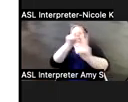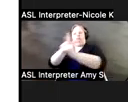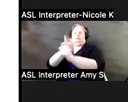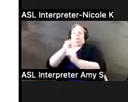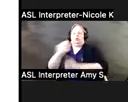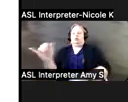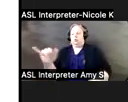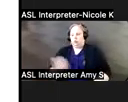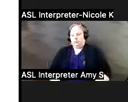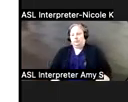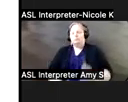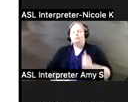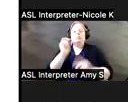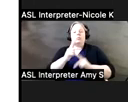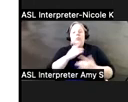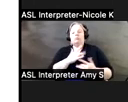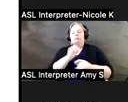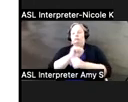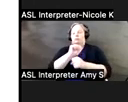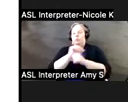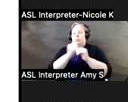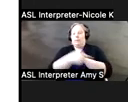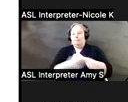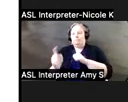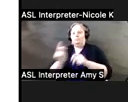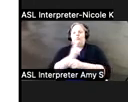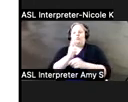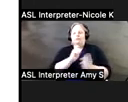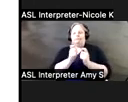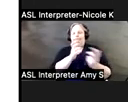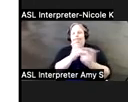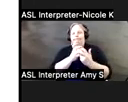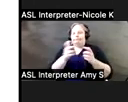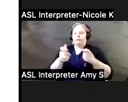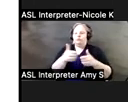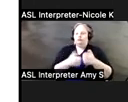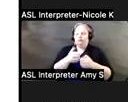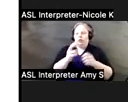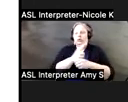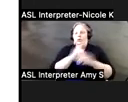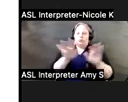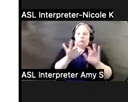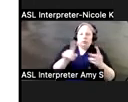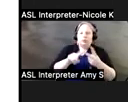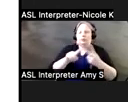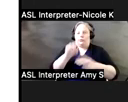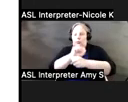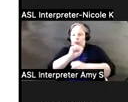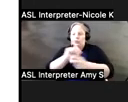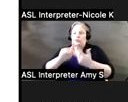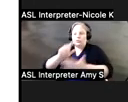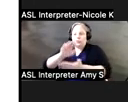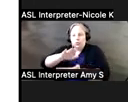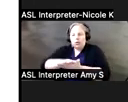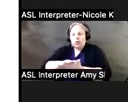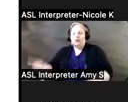So most of the people I actually work with use their adaptive controllers to control their computer, to do work or school, and even control things like their